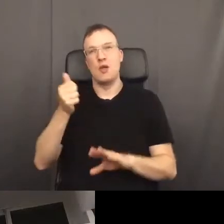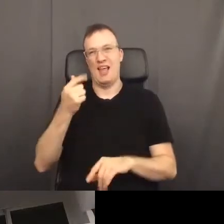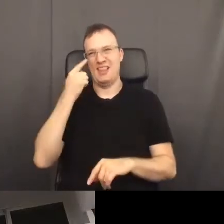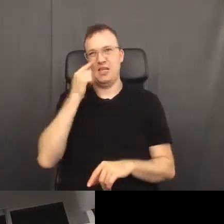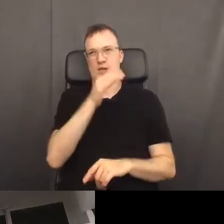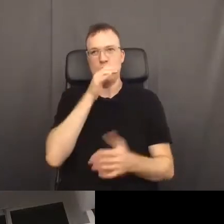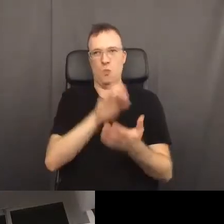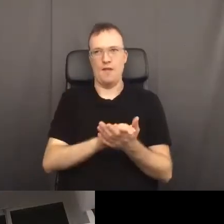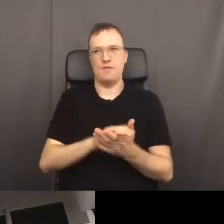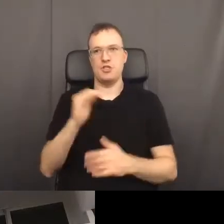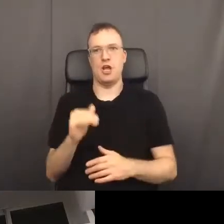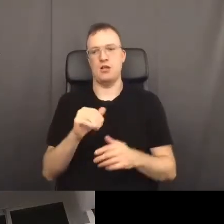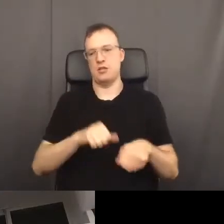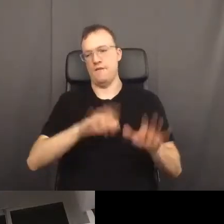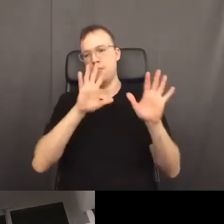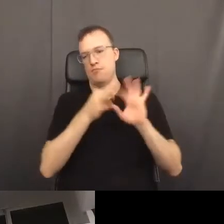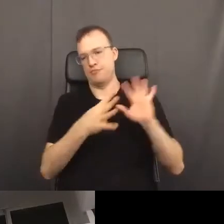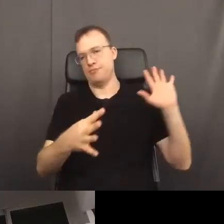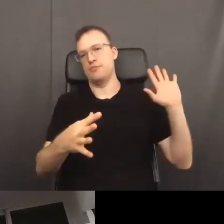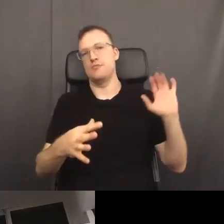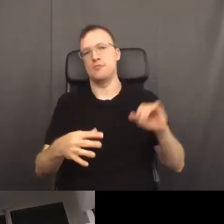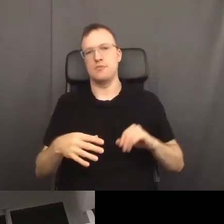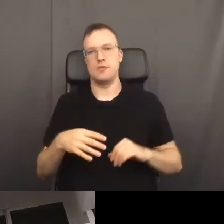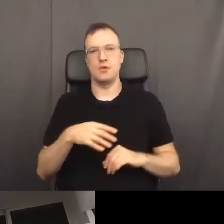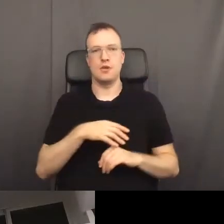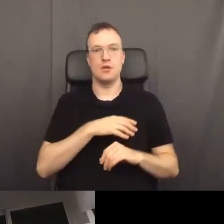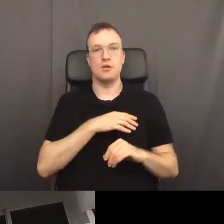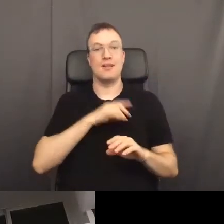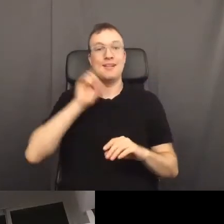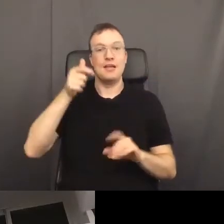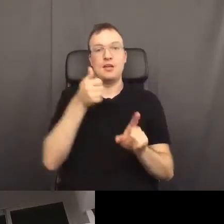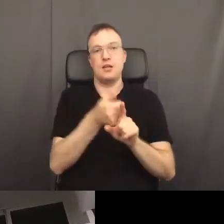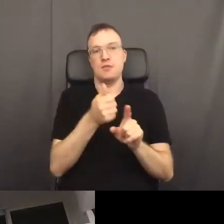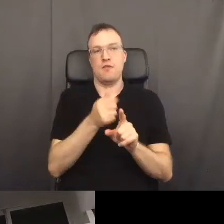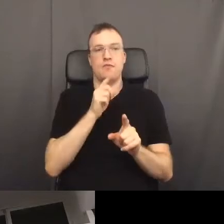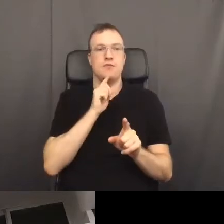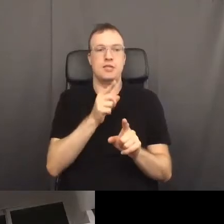and child abandoned him. And eventually he himself